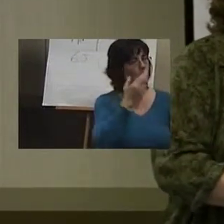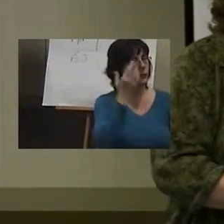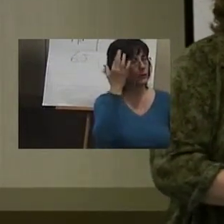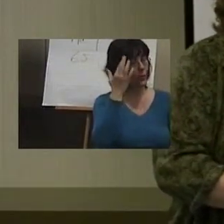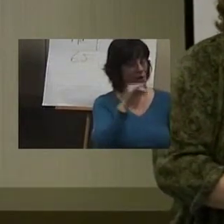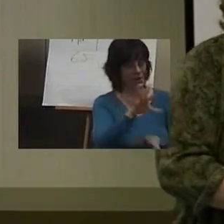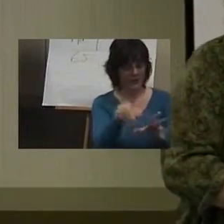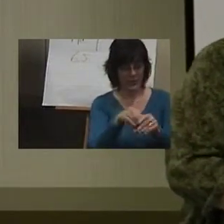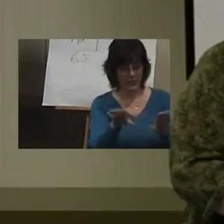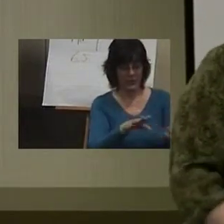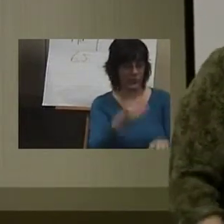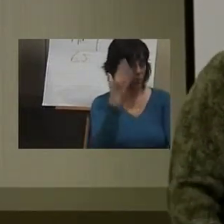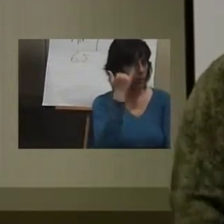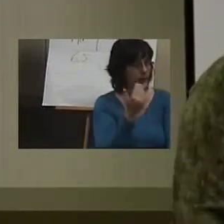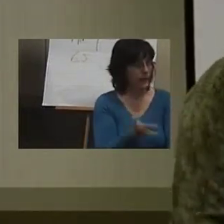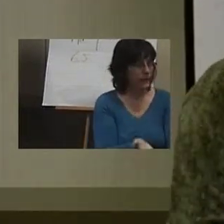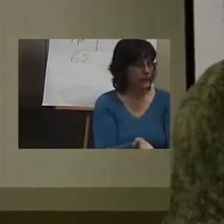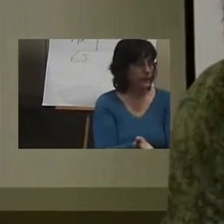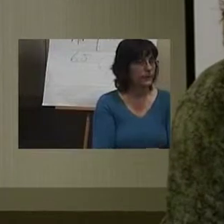engaging in this behavior.